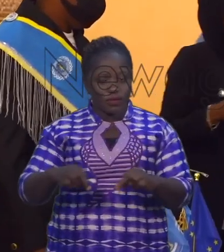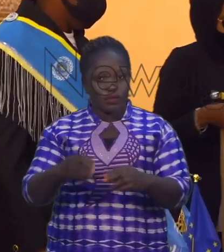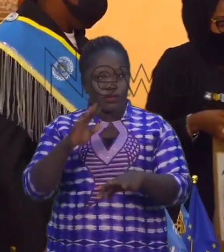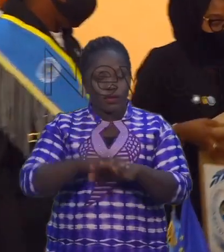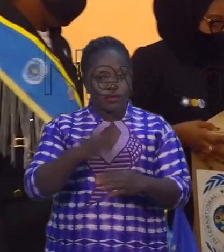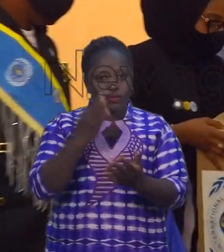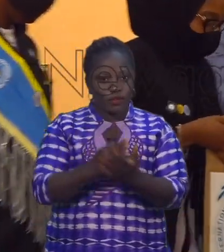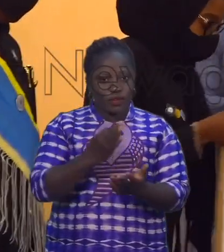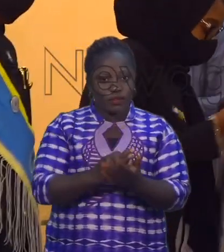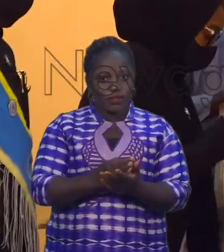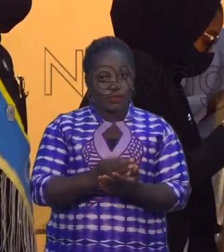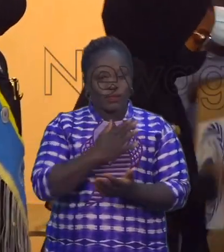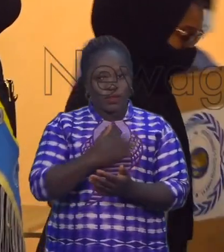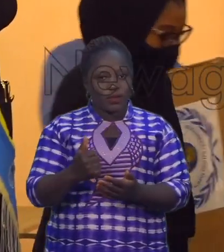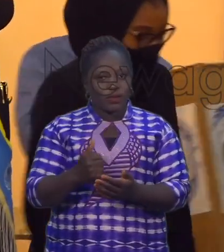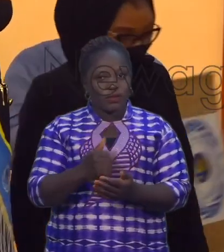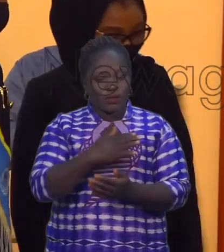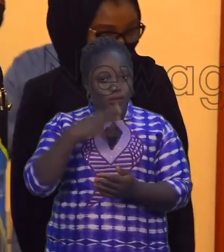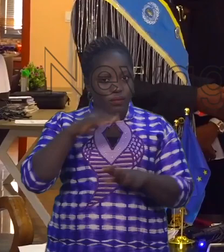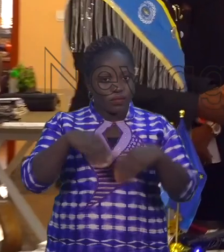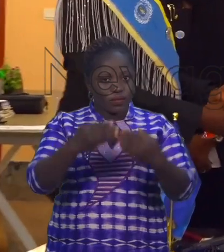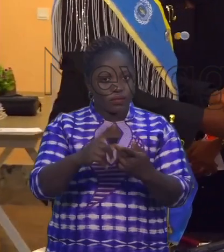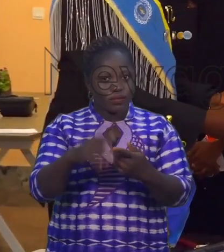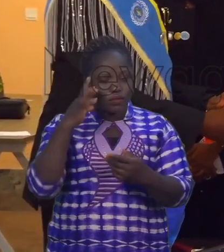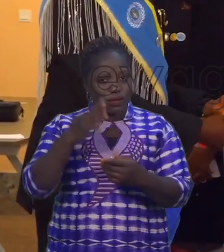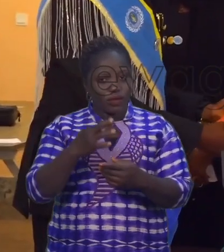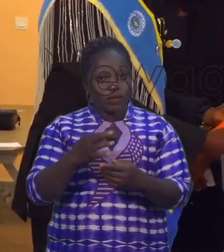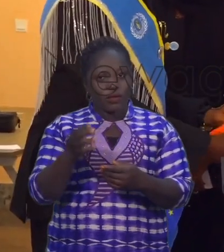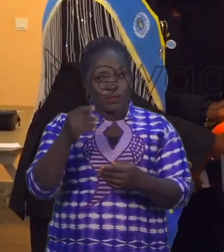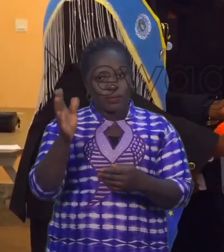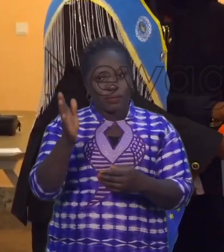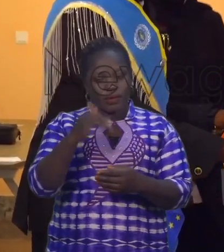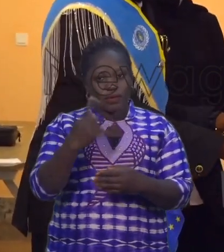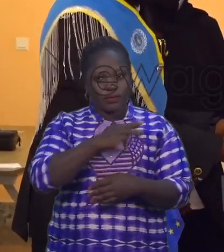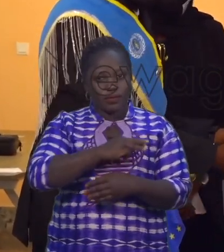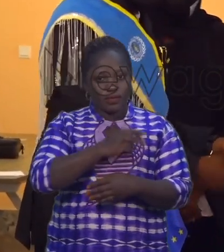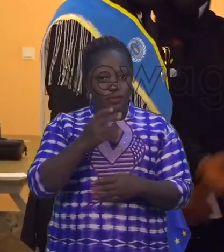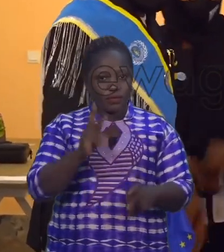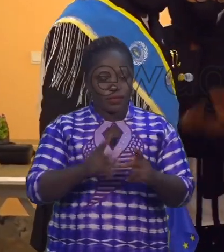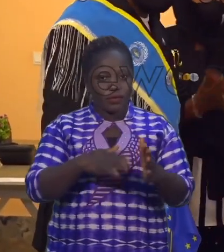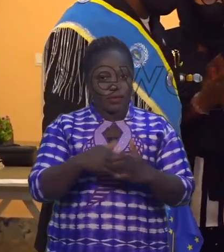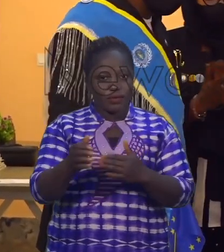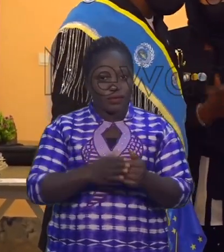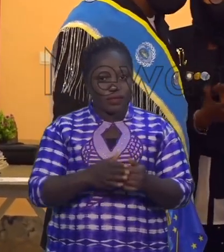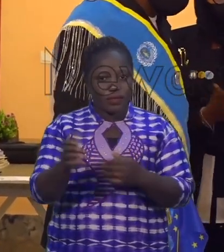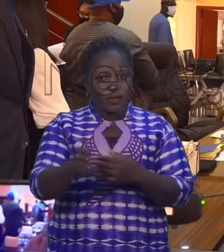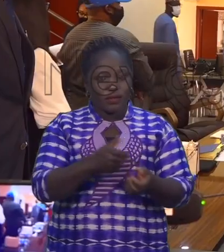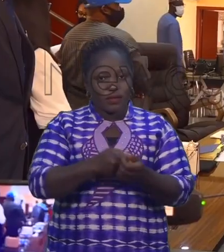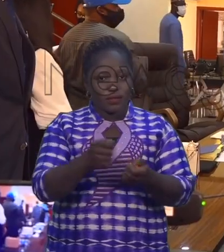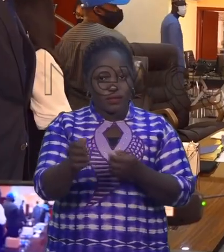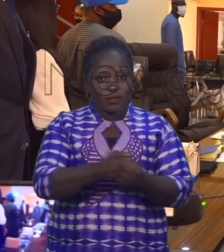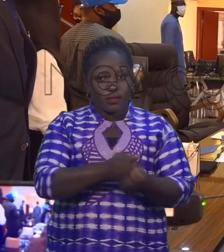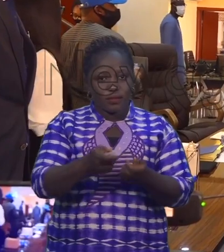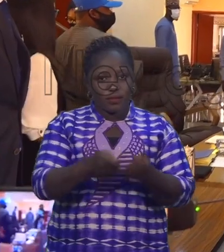financial irregularities and diversion of funds meant for the poor people of Nigeria by the Ministry of Humanitarian Affairs,